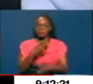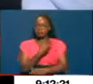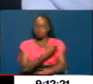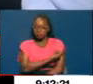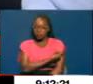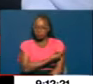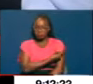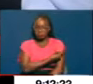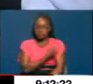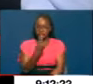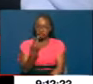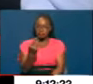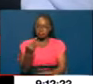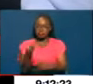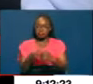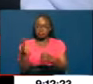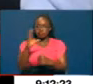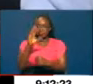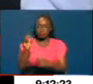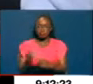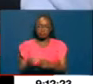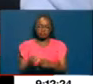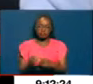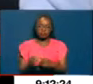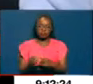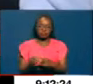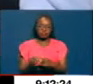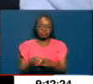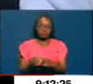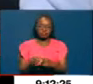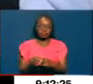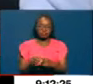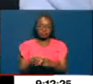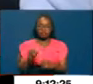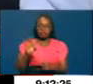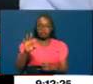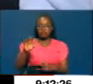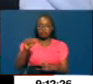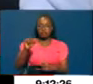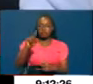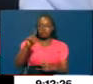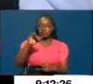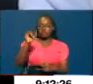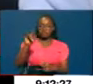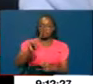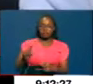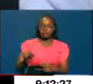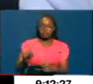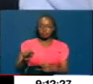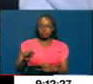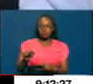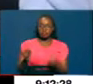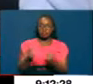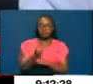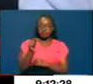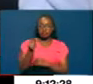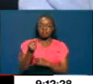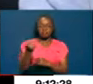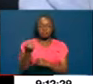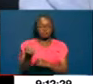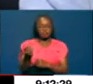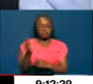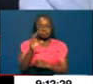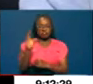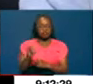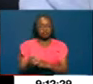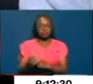for 28% of that number. The Pfizer vaccine accounts for 11.5%, which we